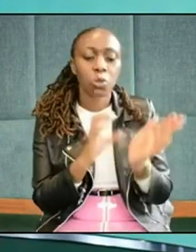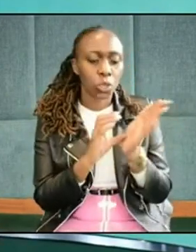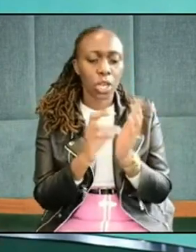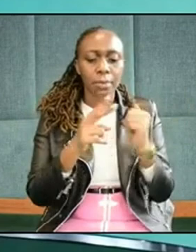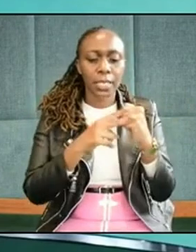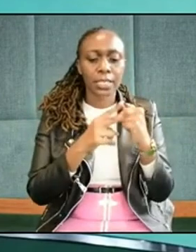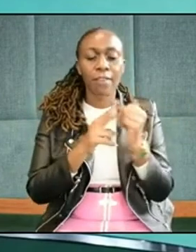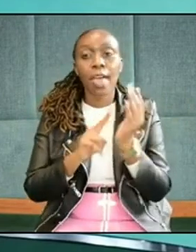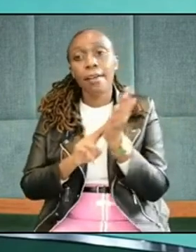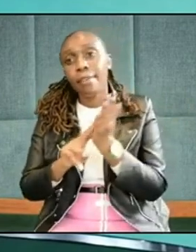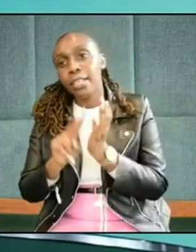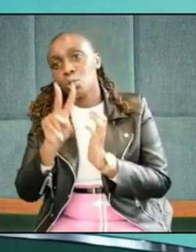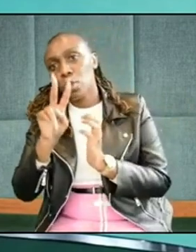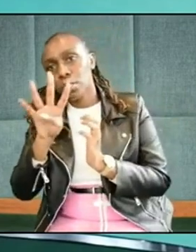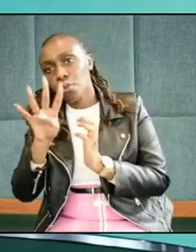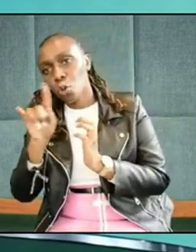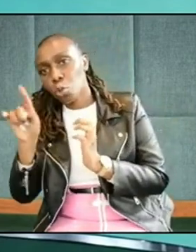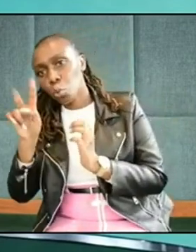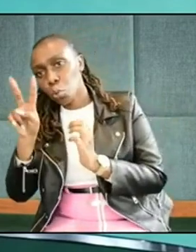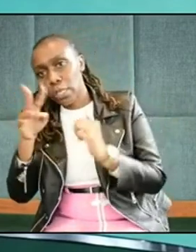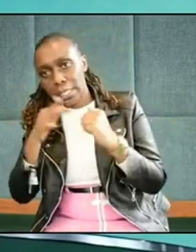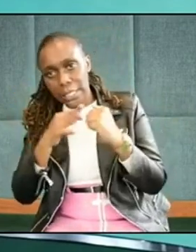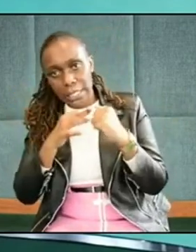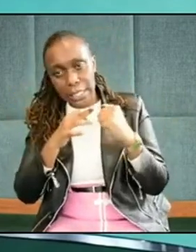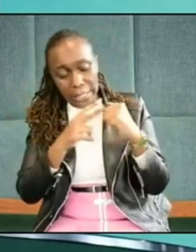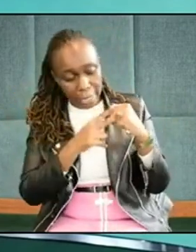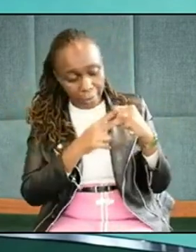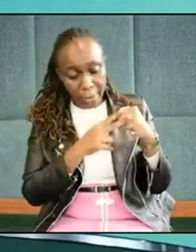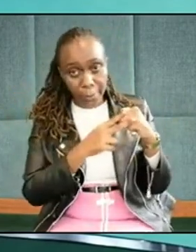verses 24 to 27, he says there,